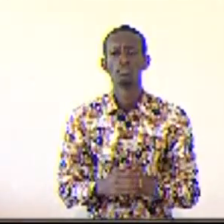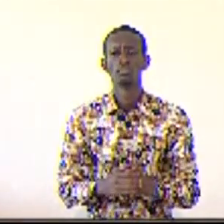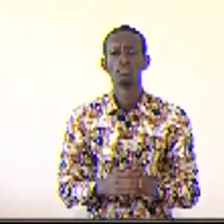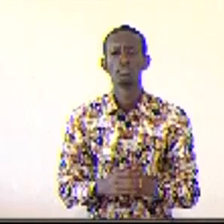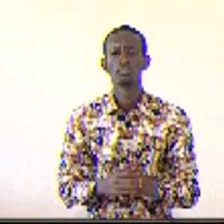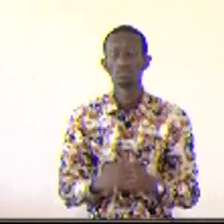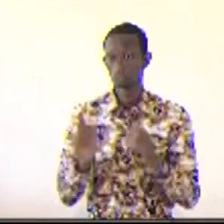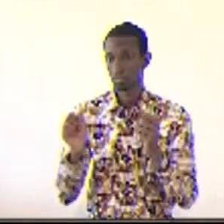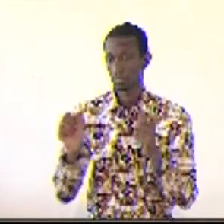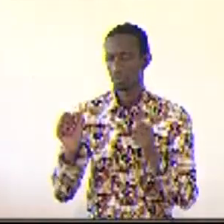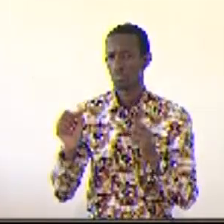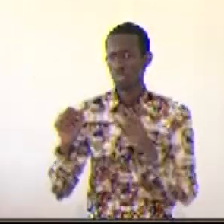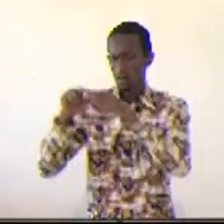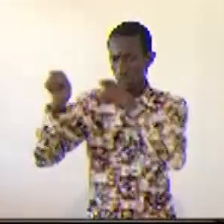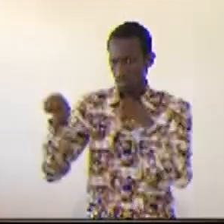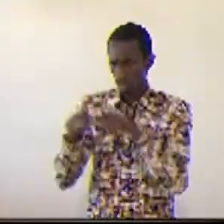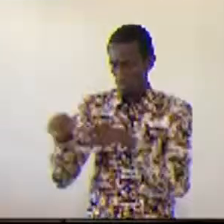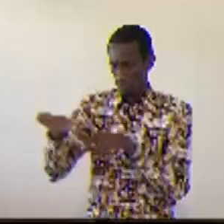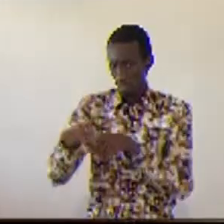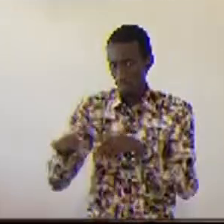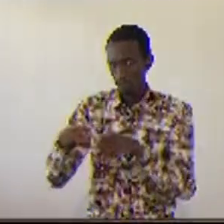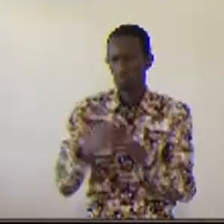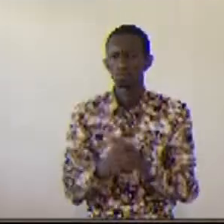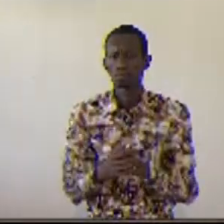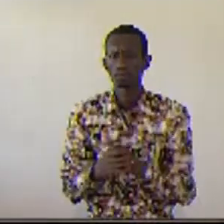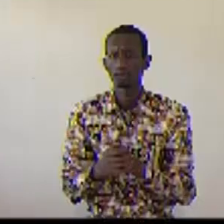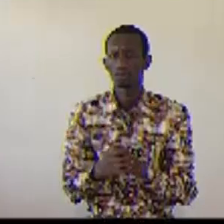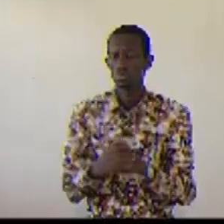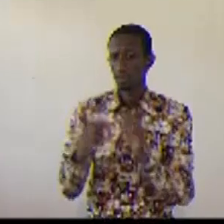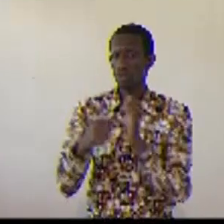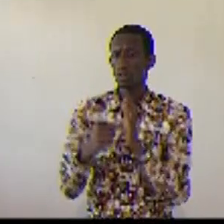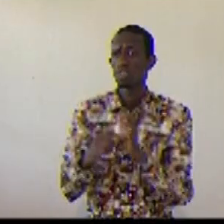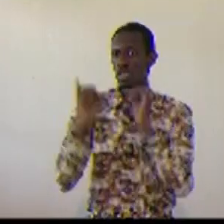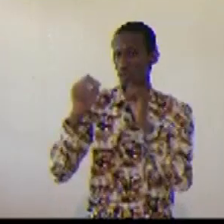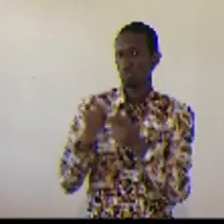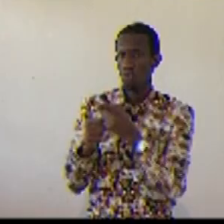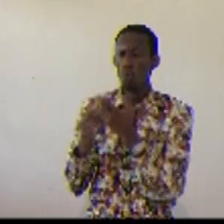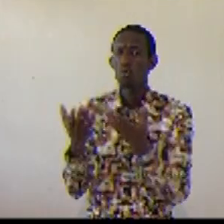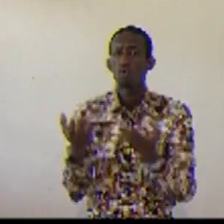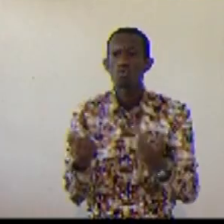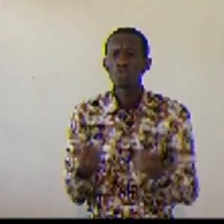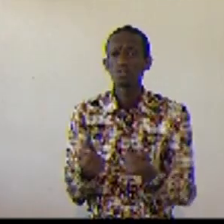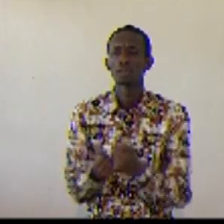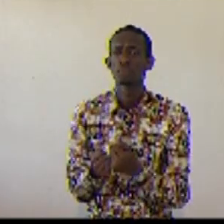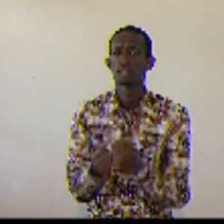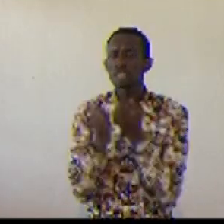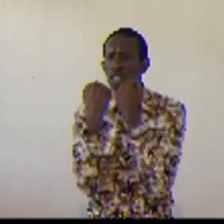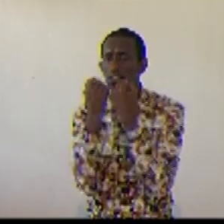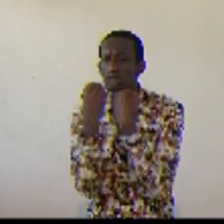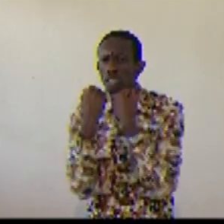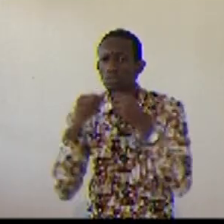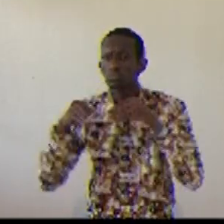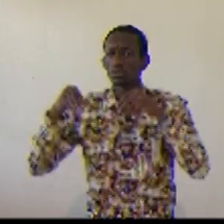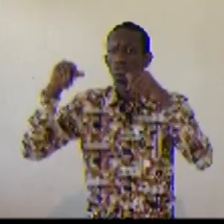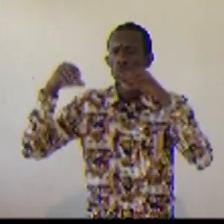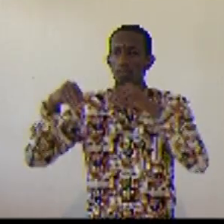So the surface area here, we are talking about when you have the maize flour, it is in powder form.